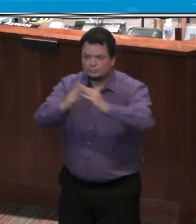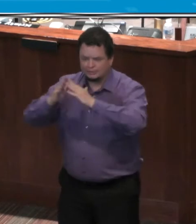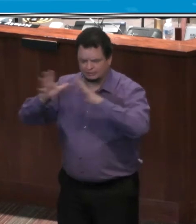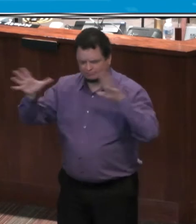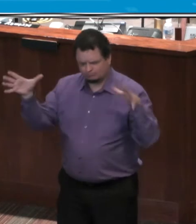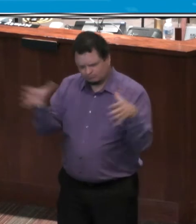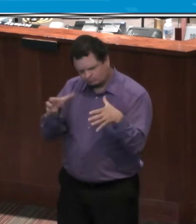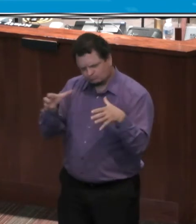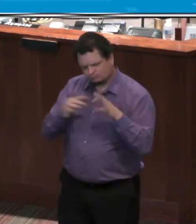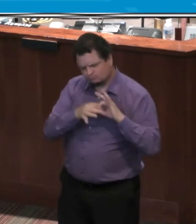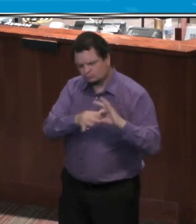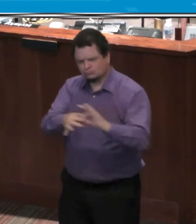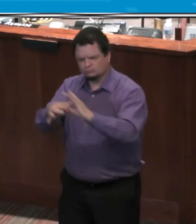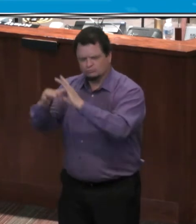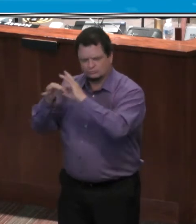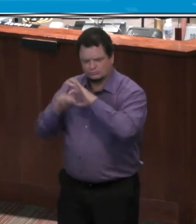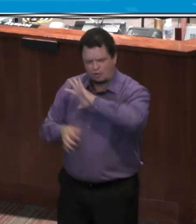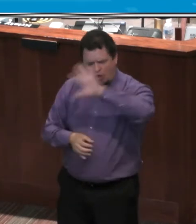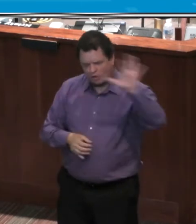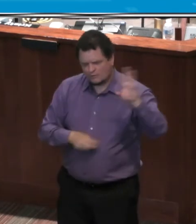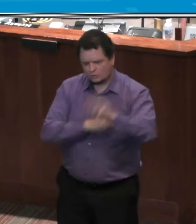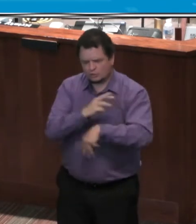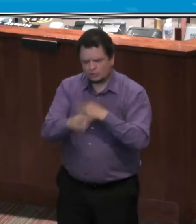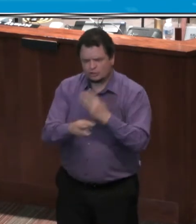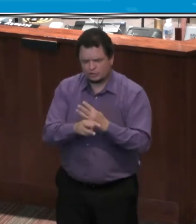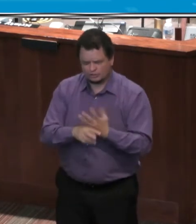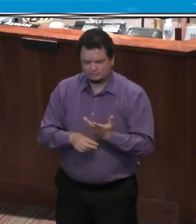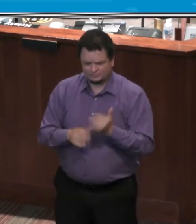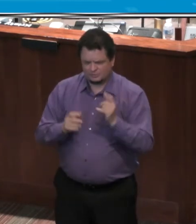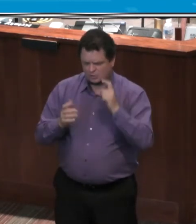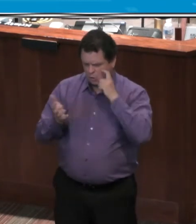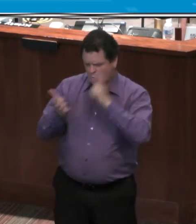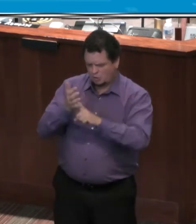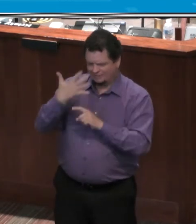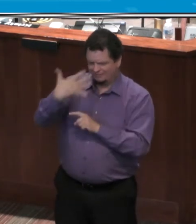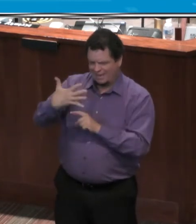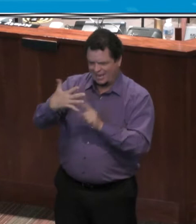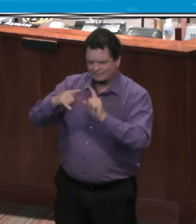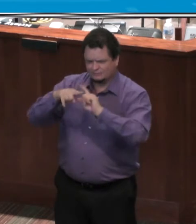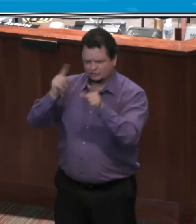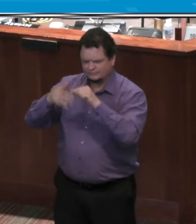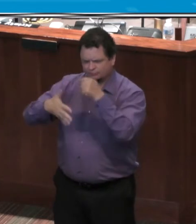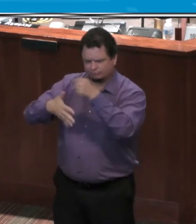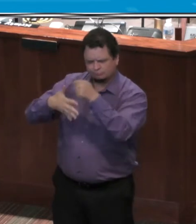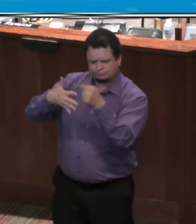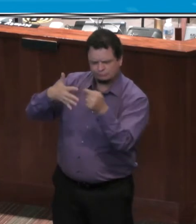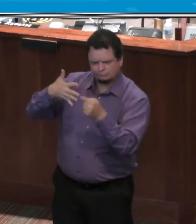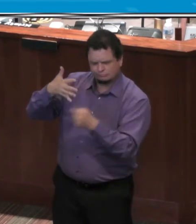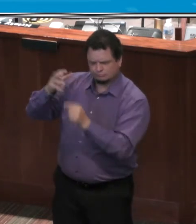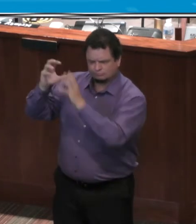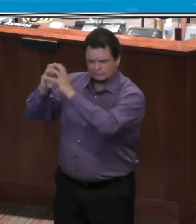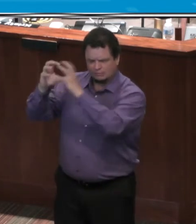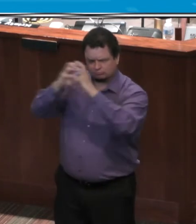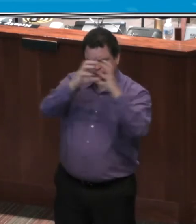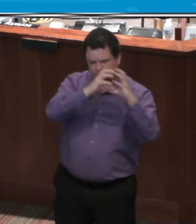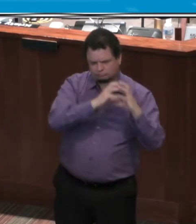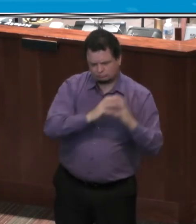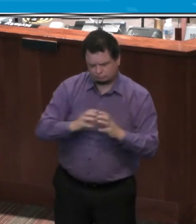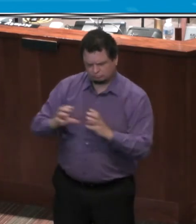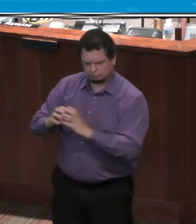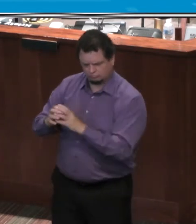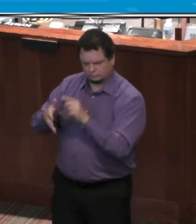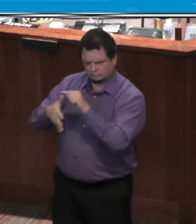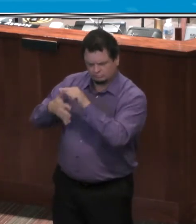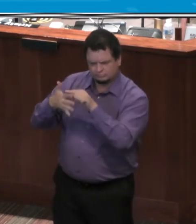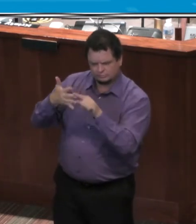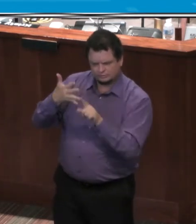the 5 areas in which the coalition is focused. The method, or the how that they get to that